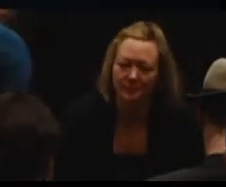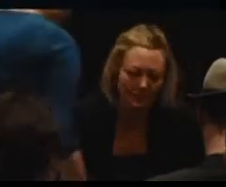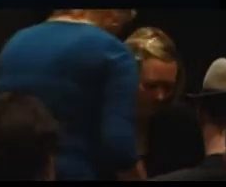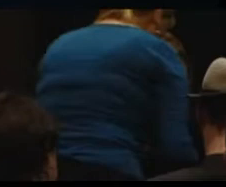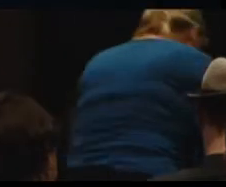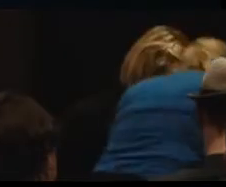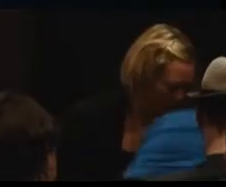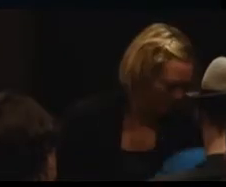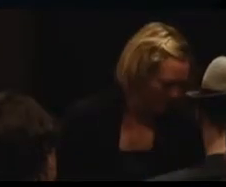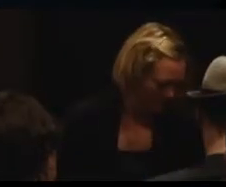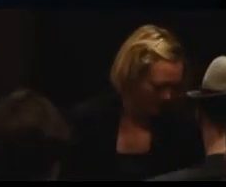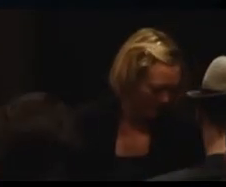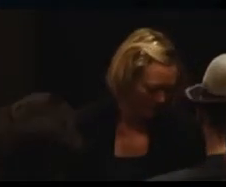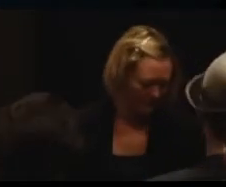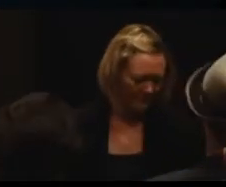So I'm having problems here.